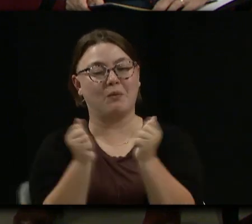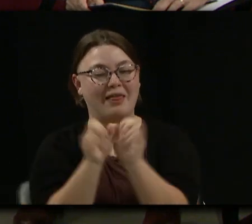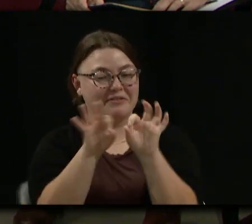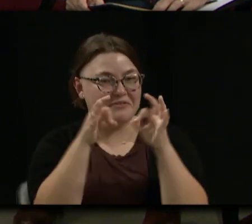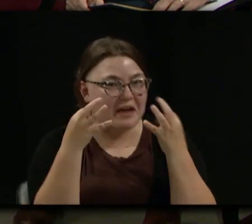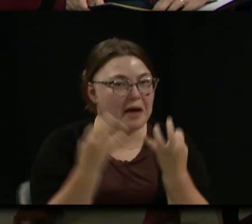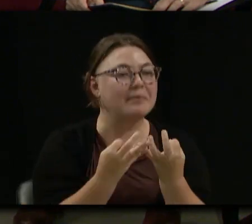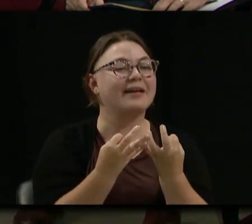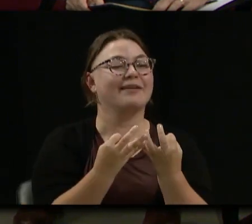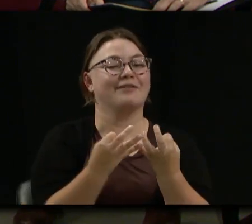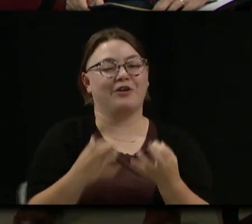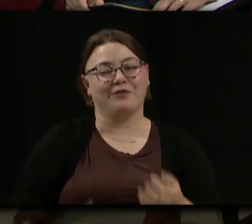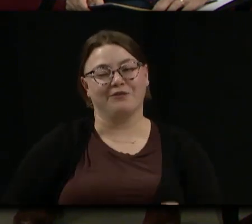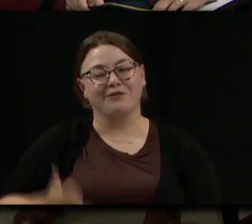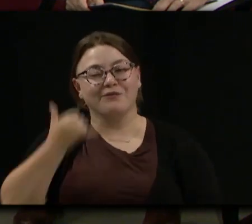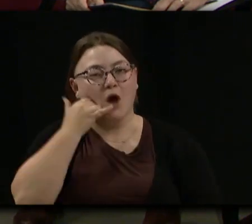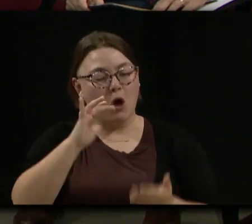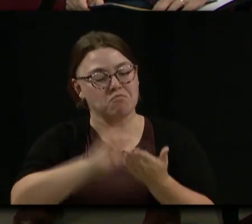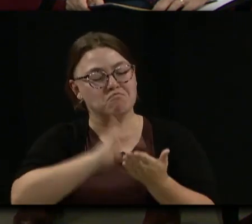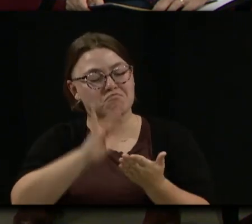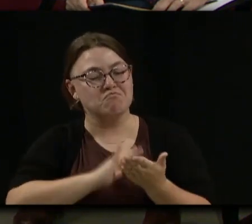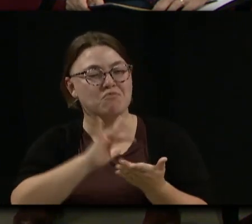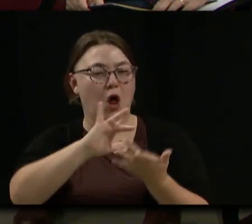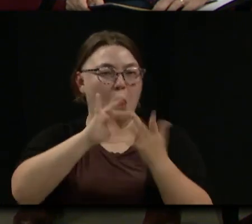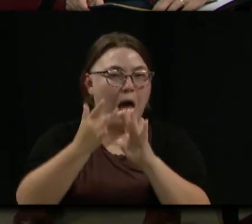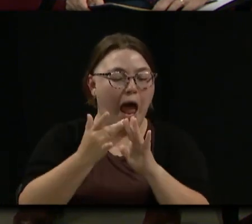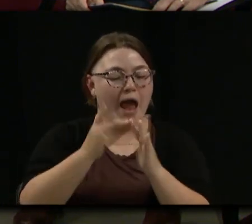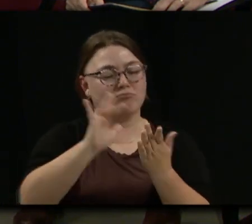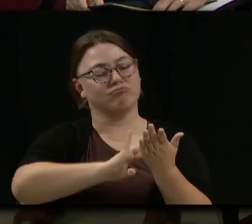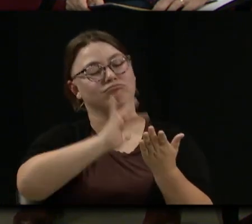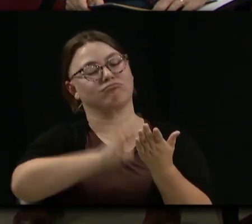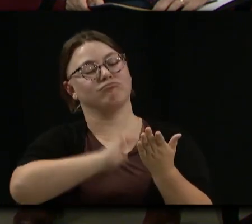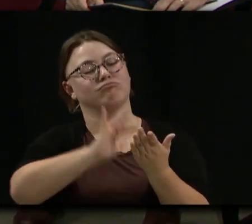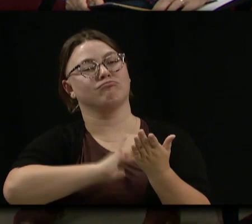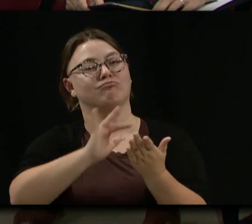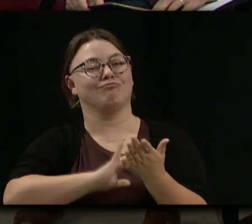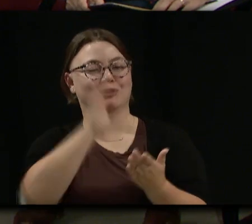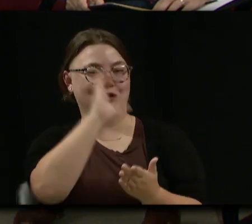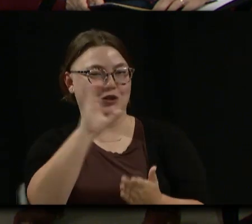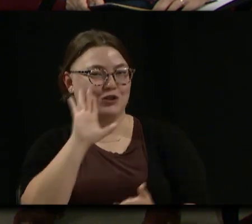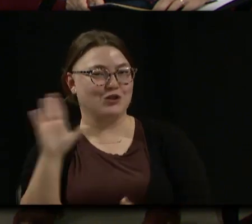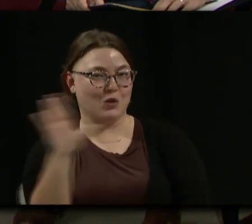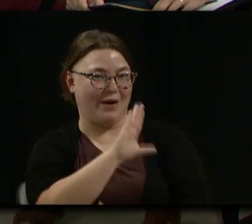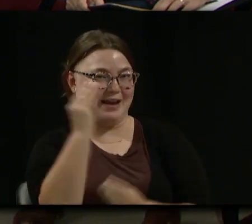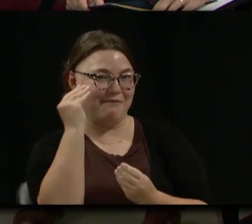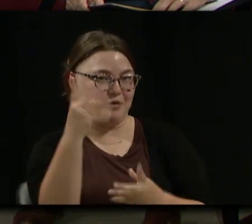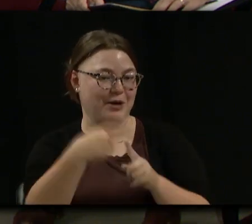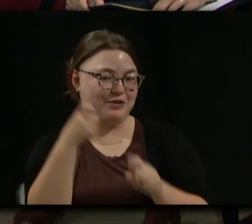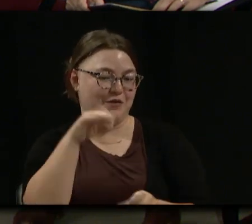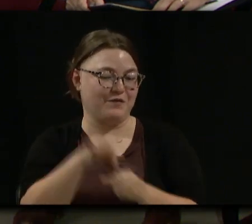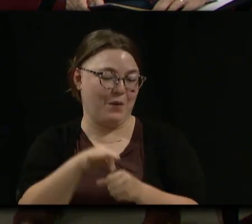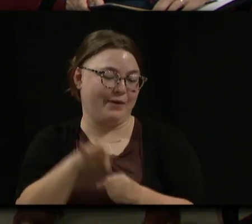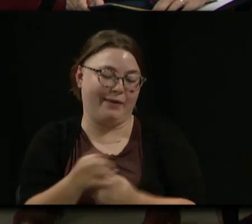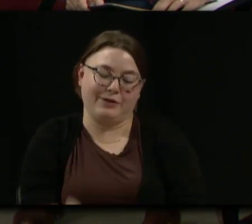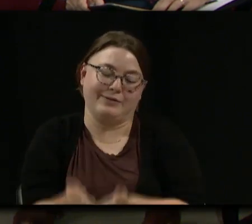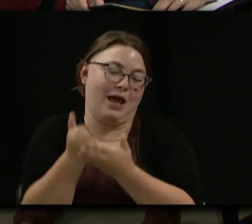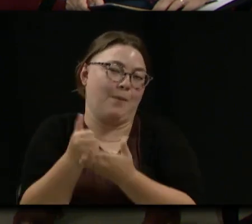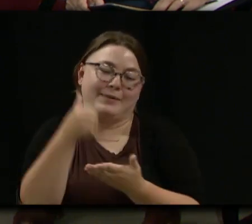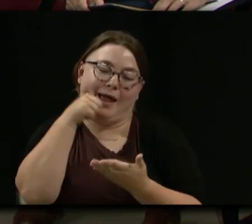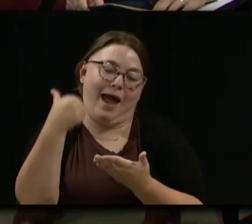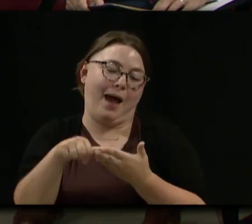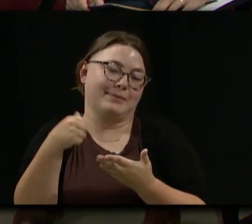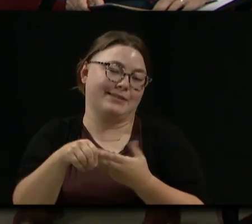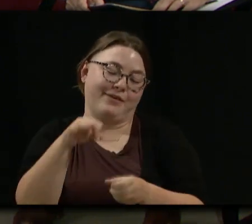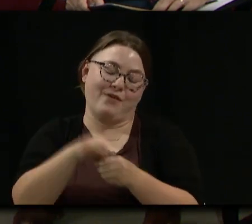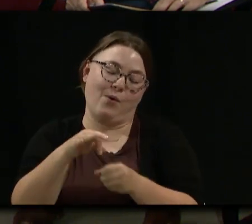the issues and search the candidates. So we always encourage that. That just helps out. And of course, Election Day, of